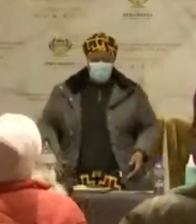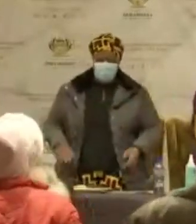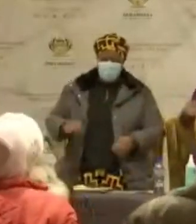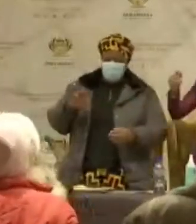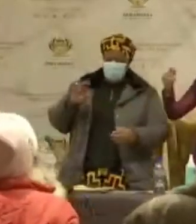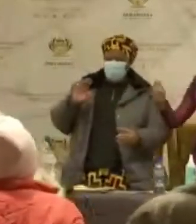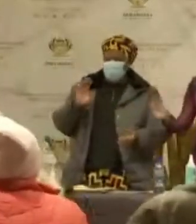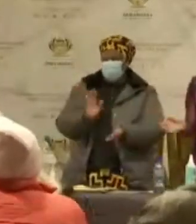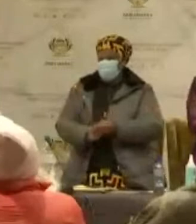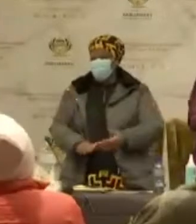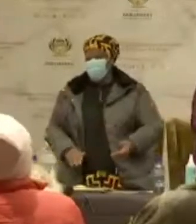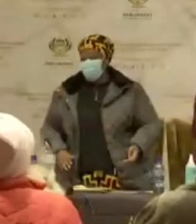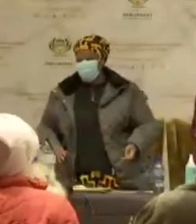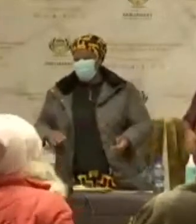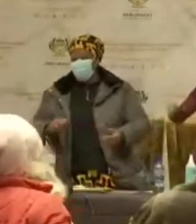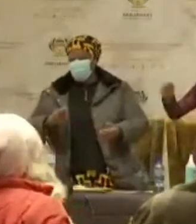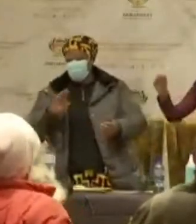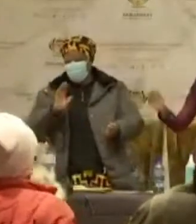foreign